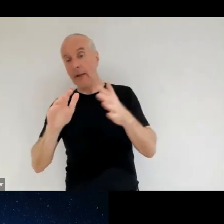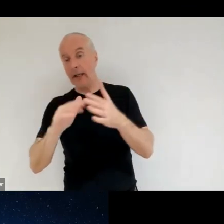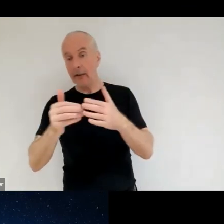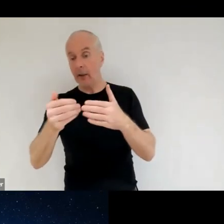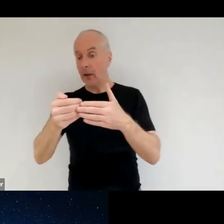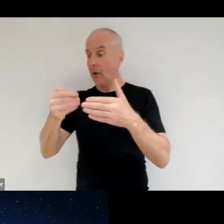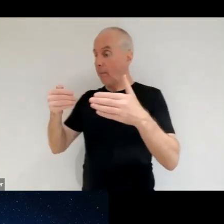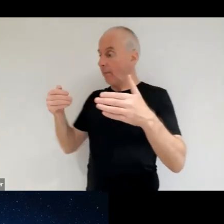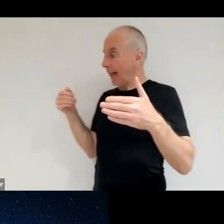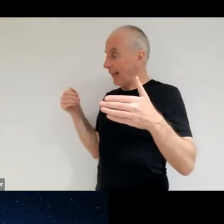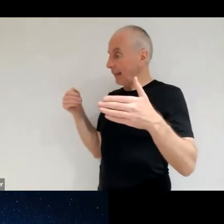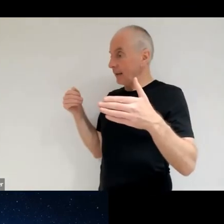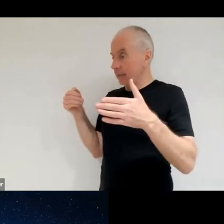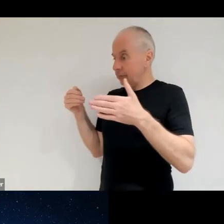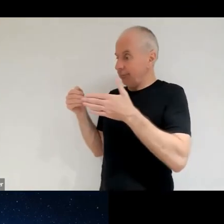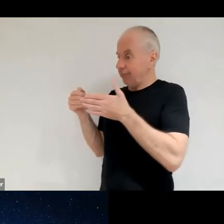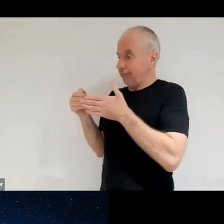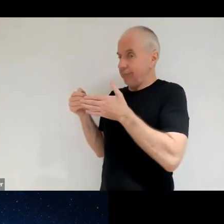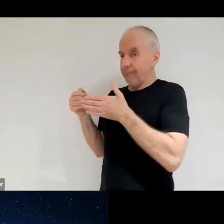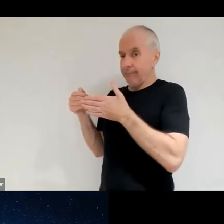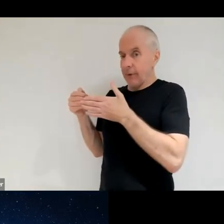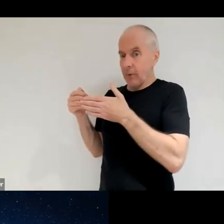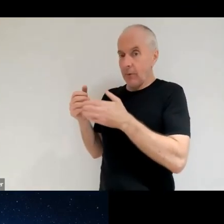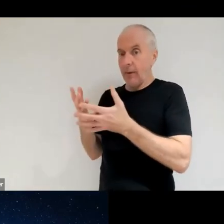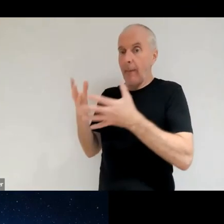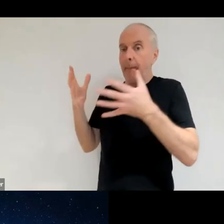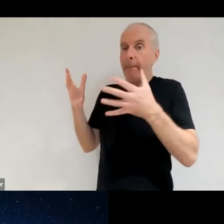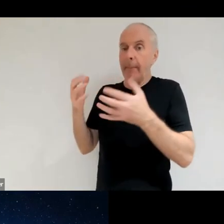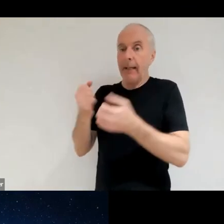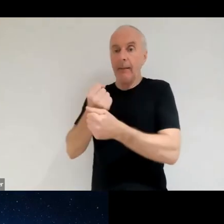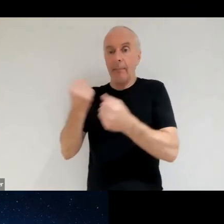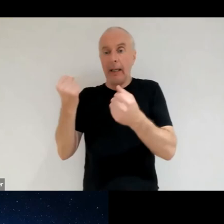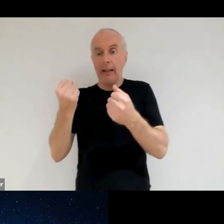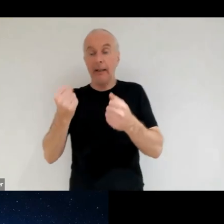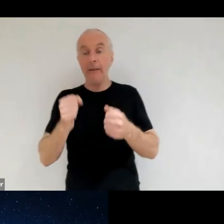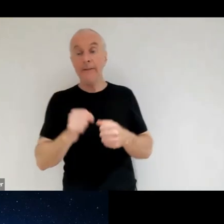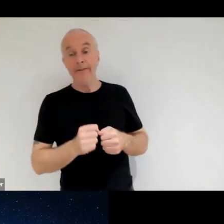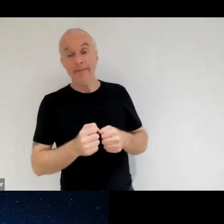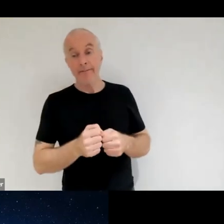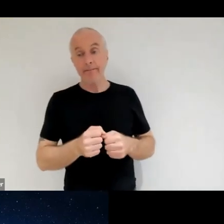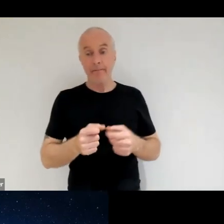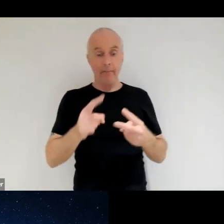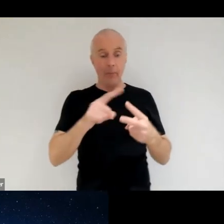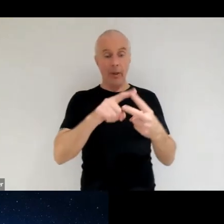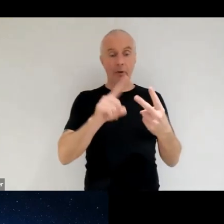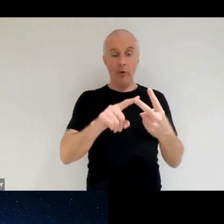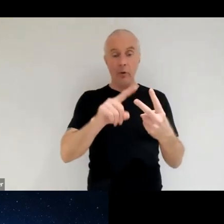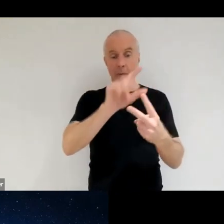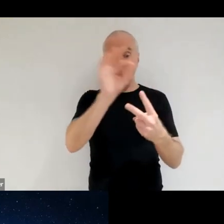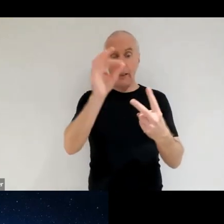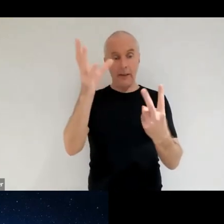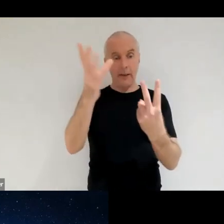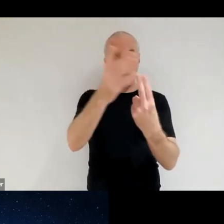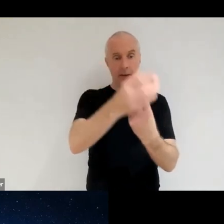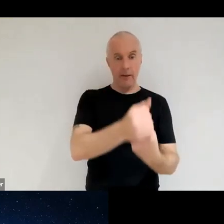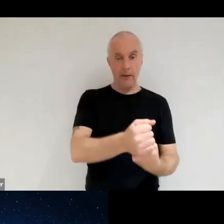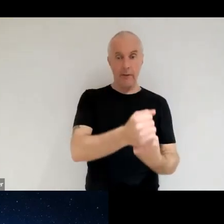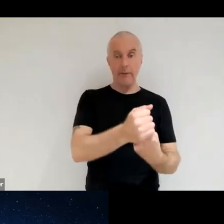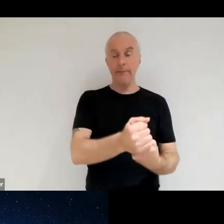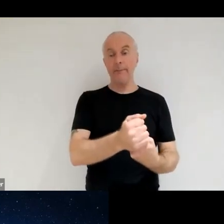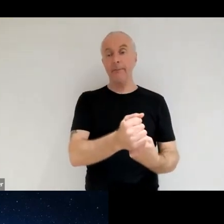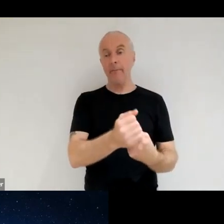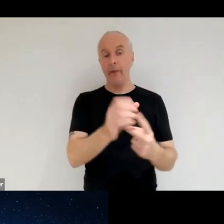And yes, you can. Brilliant. Okay, I'm going to actually condense the two questions, one from David and Rob together. And they